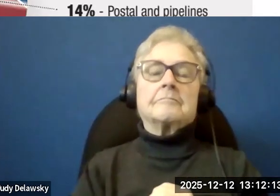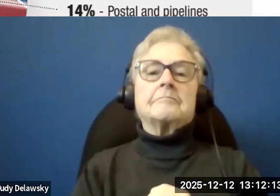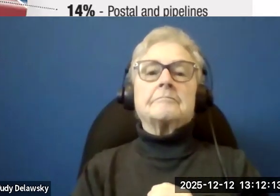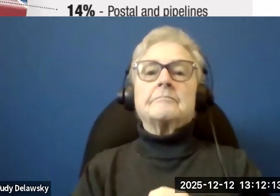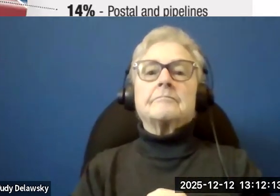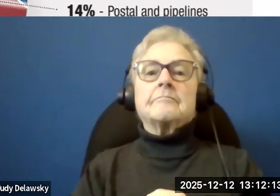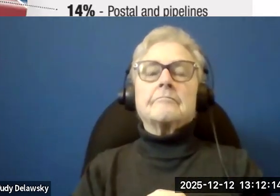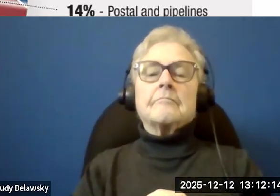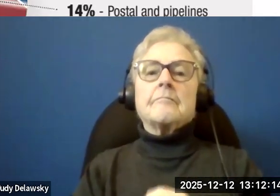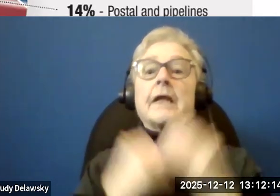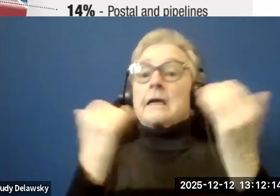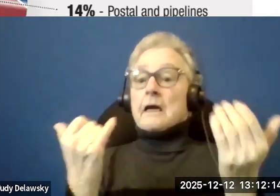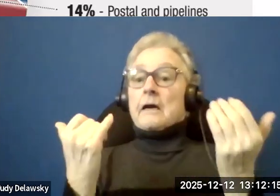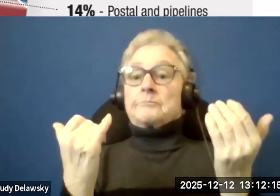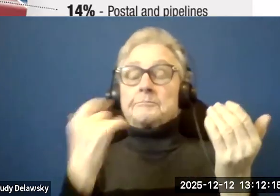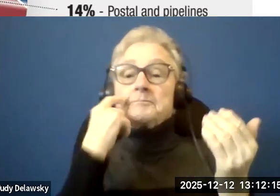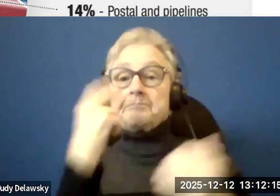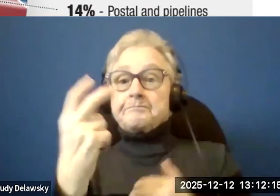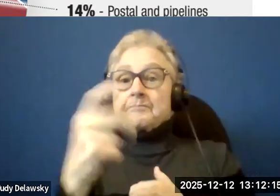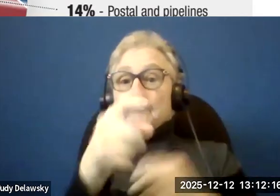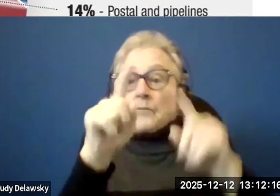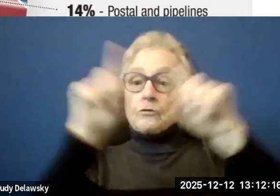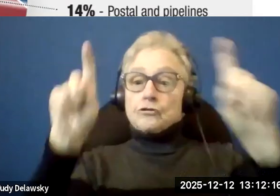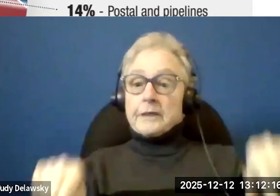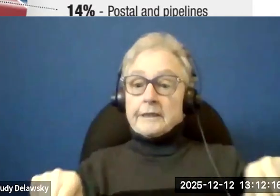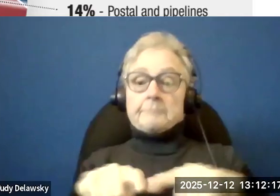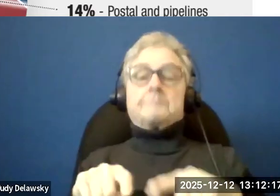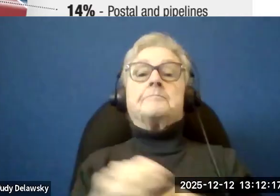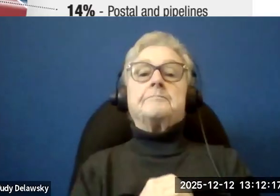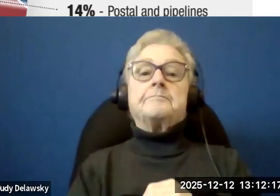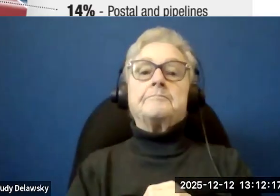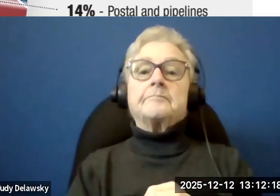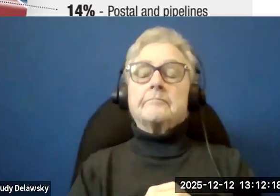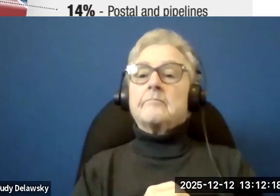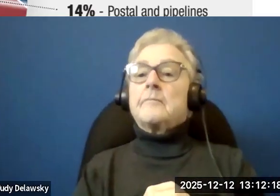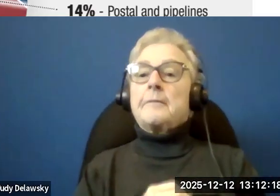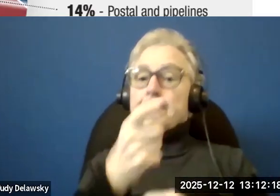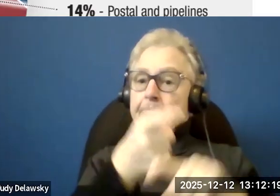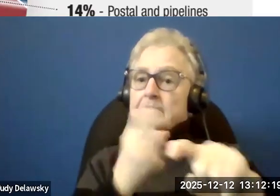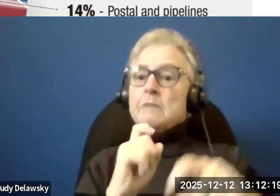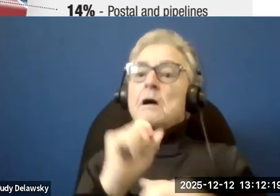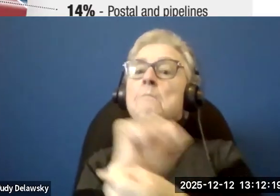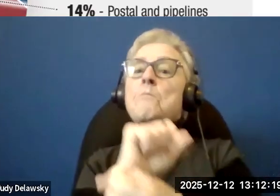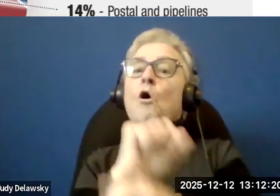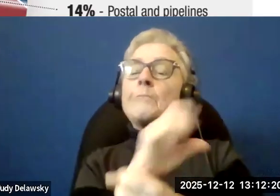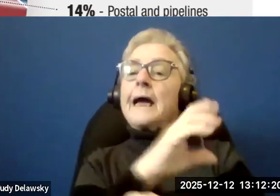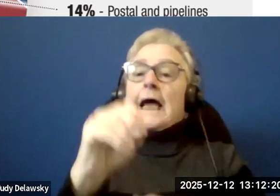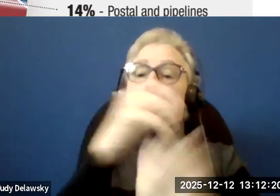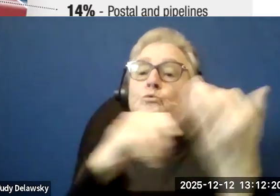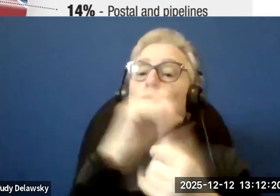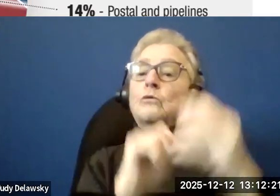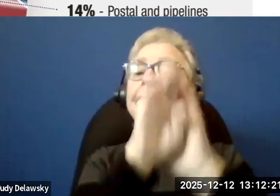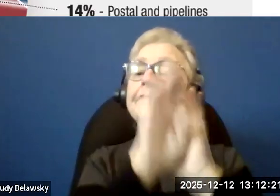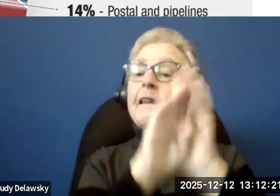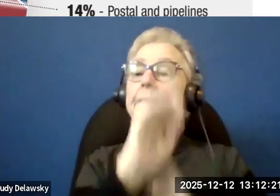And now on the screen, I just have a screenshot of from Employment and Social Development Canada.